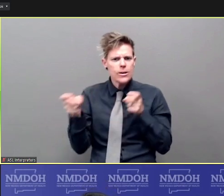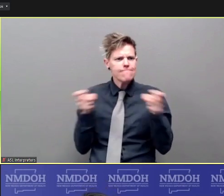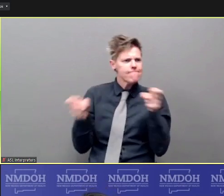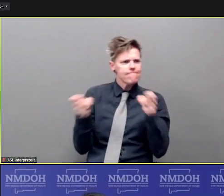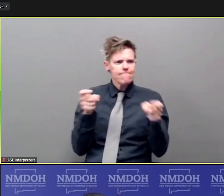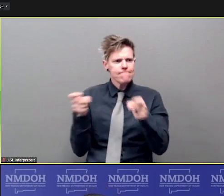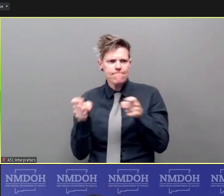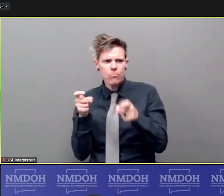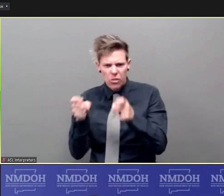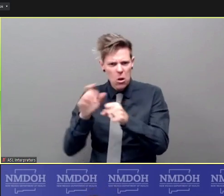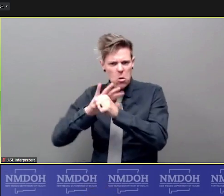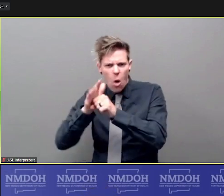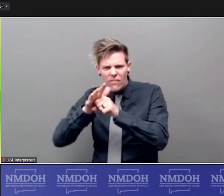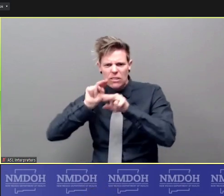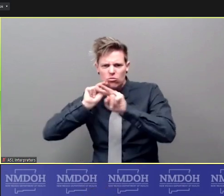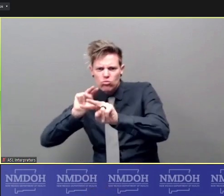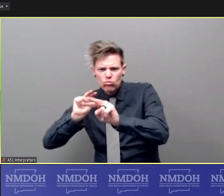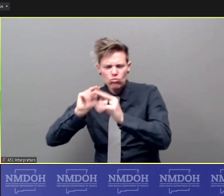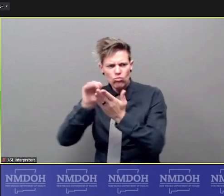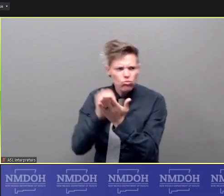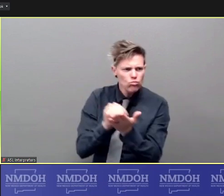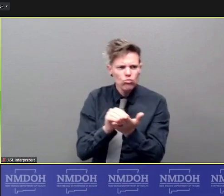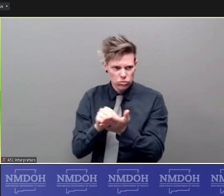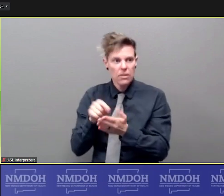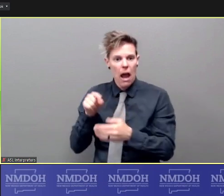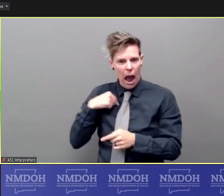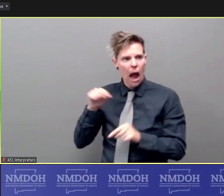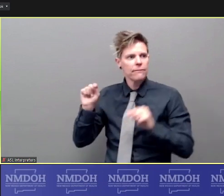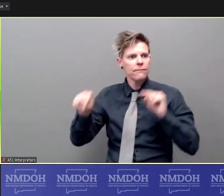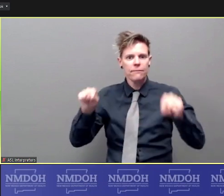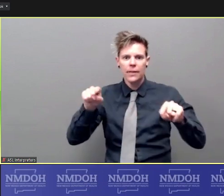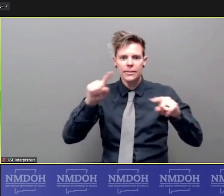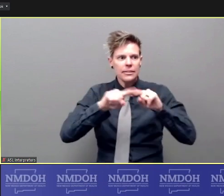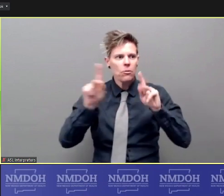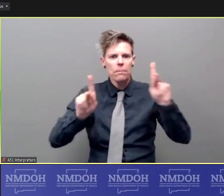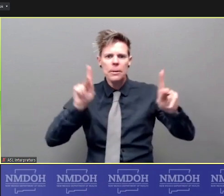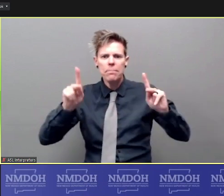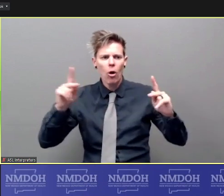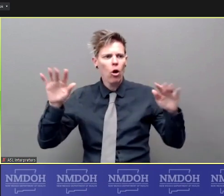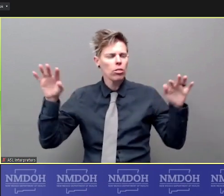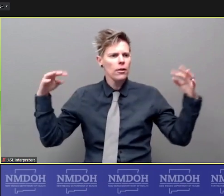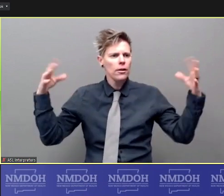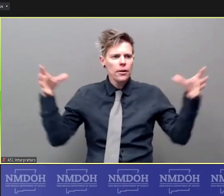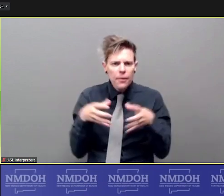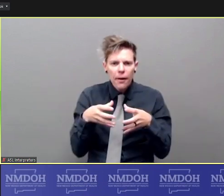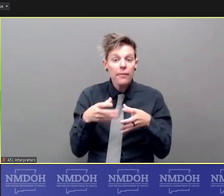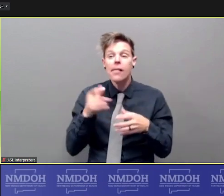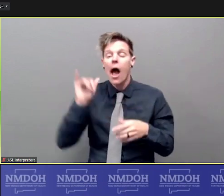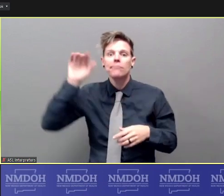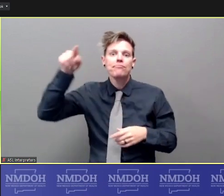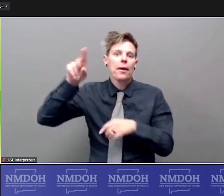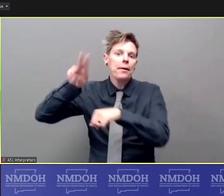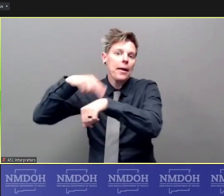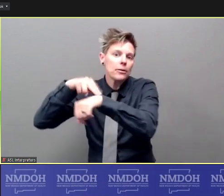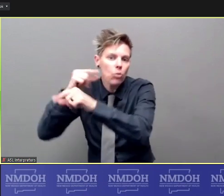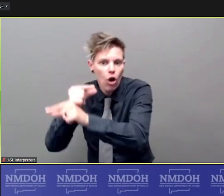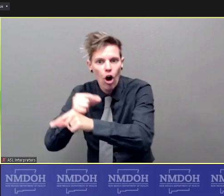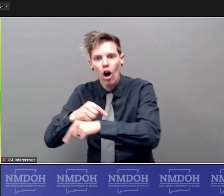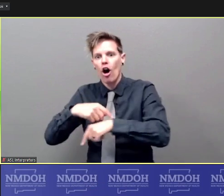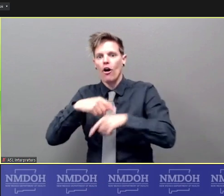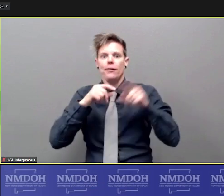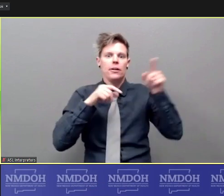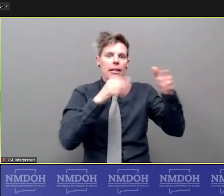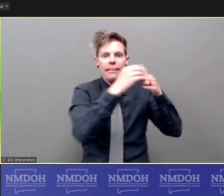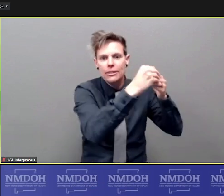you've met here, and National Guard and others. And one question was, what did we do really well? And there are a number